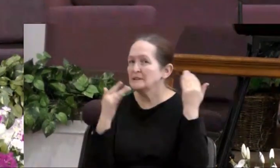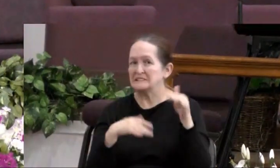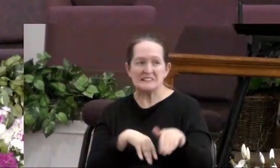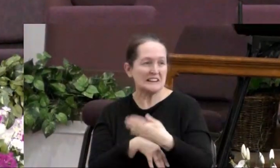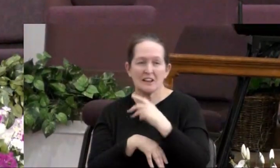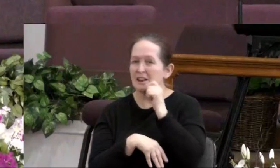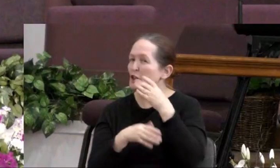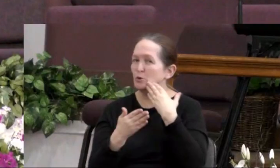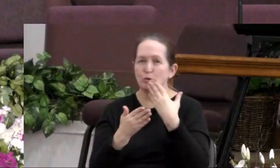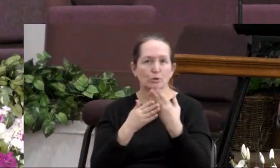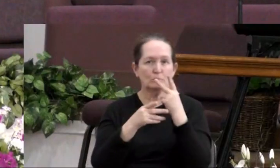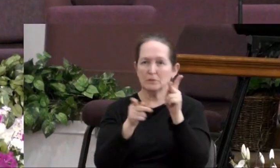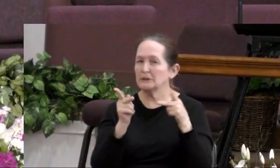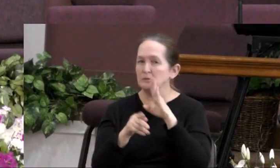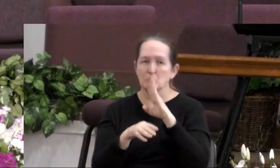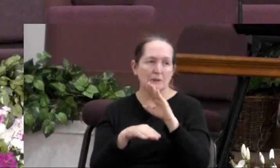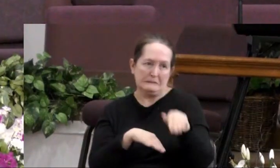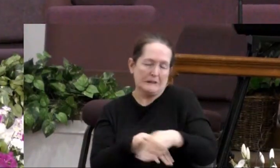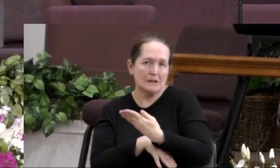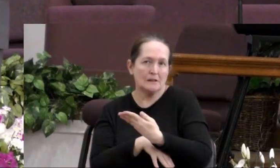to be at night.